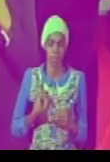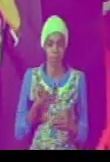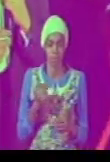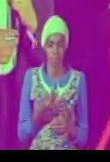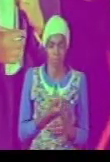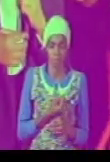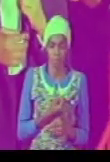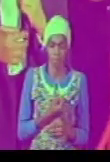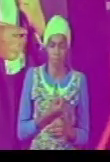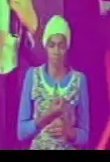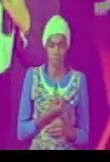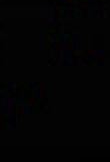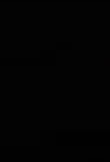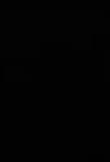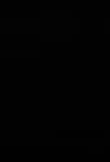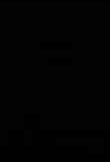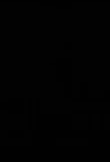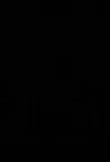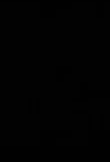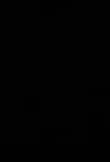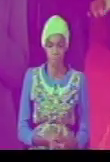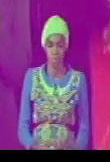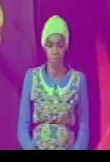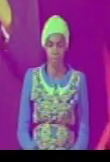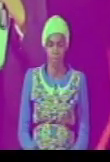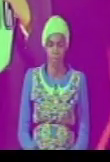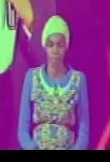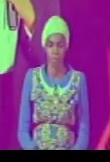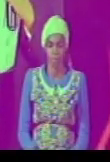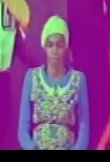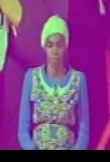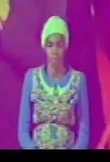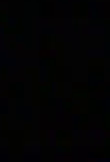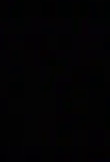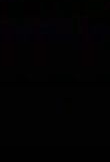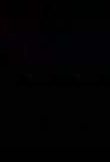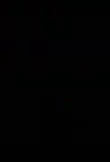our backgrounds to put our backs to the ground.